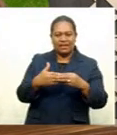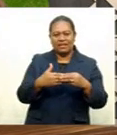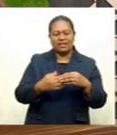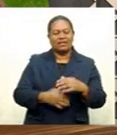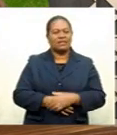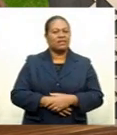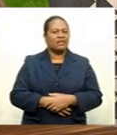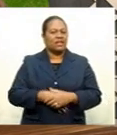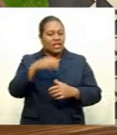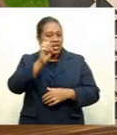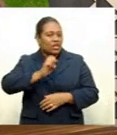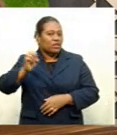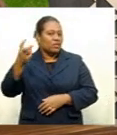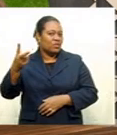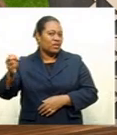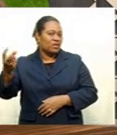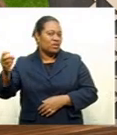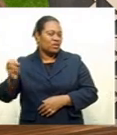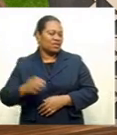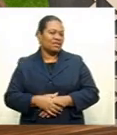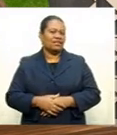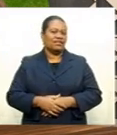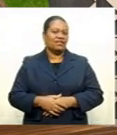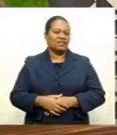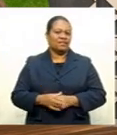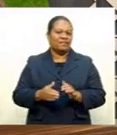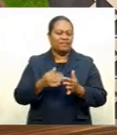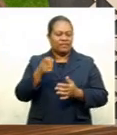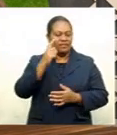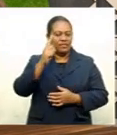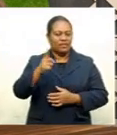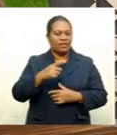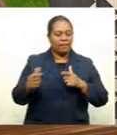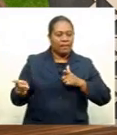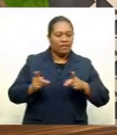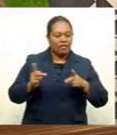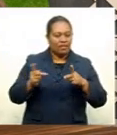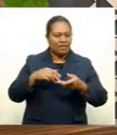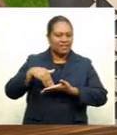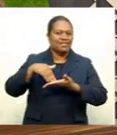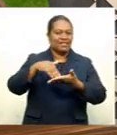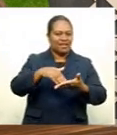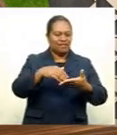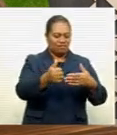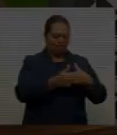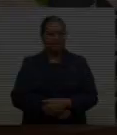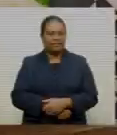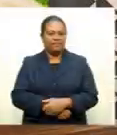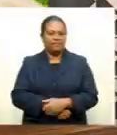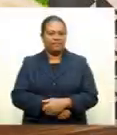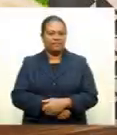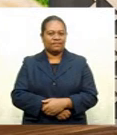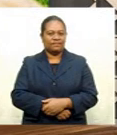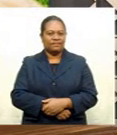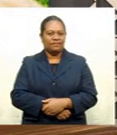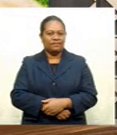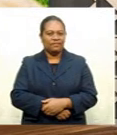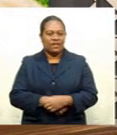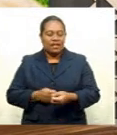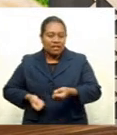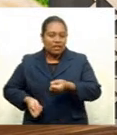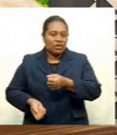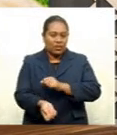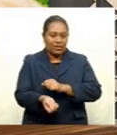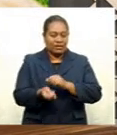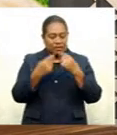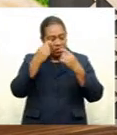at Euro 2020. Raheem Sterling putting up a solid performance that helped secure the win for the side. To cricket, and the Black